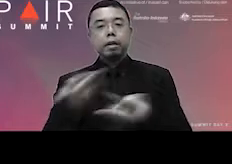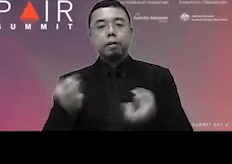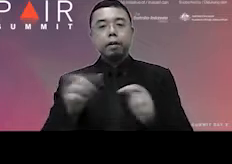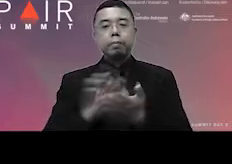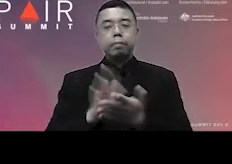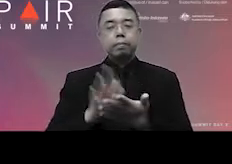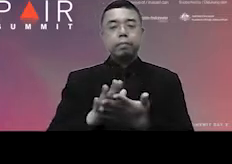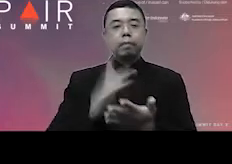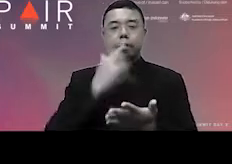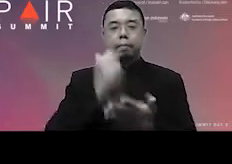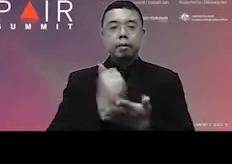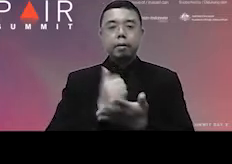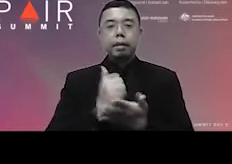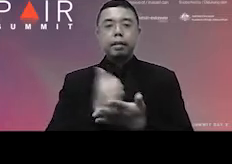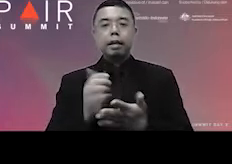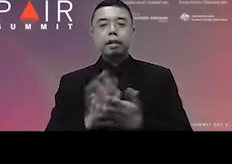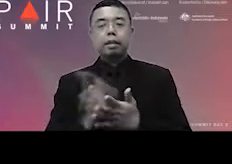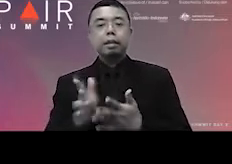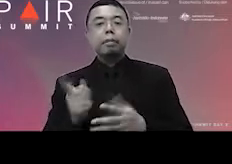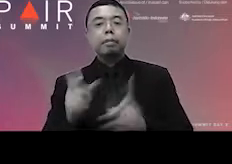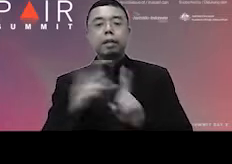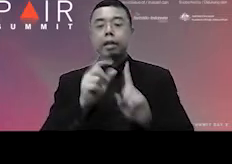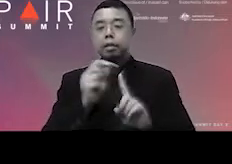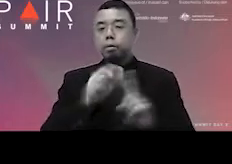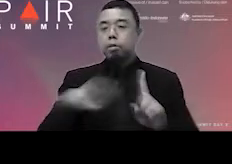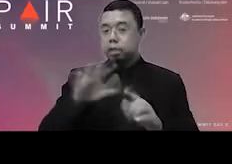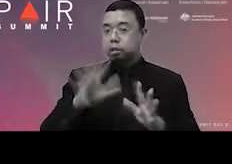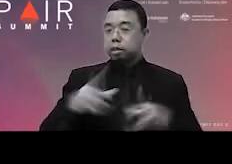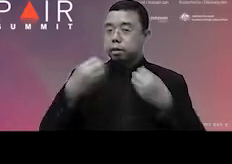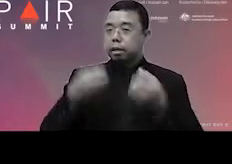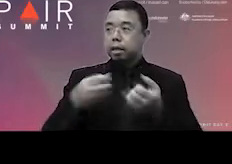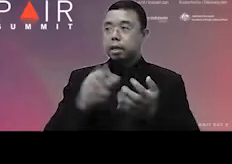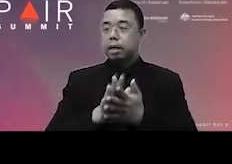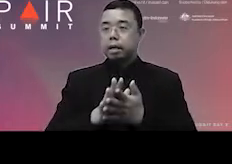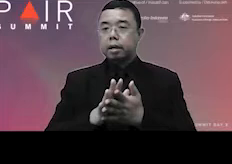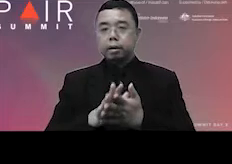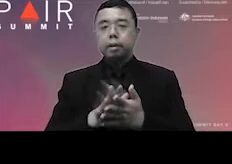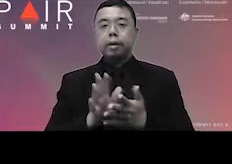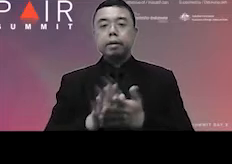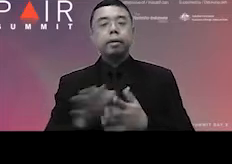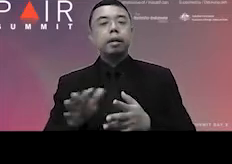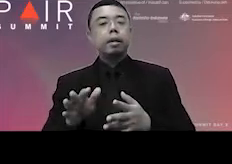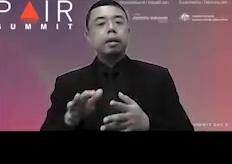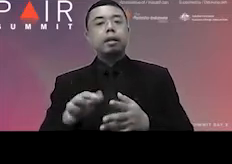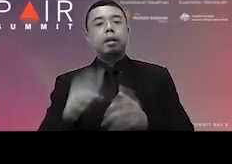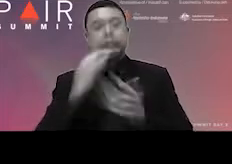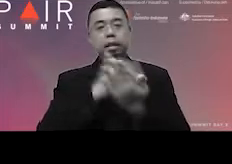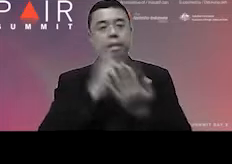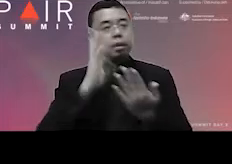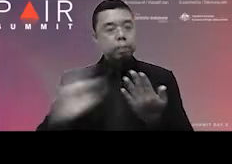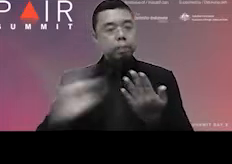provide daily updates on the number of tests, updates of new cases and deaths to the central government.